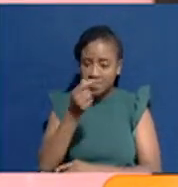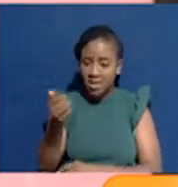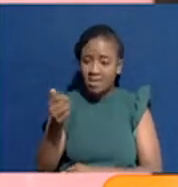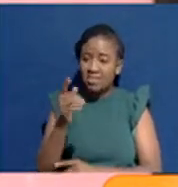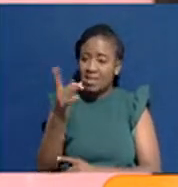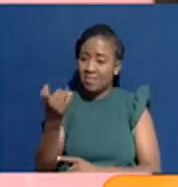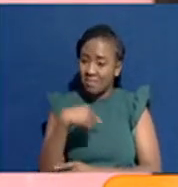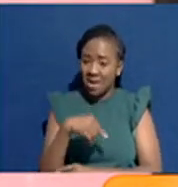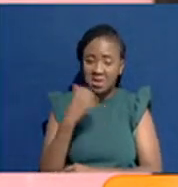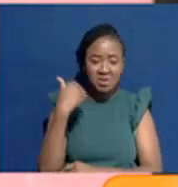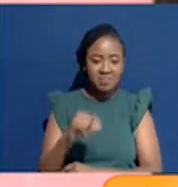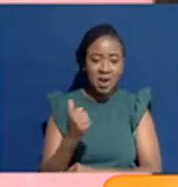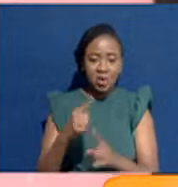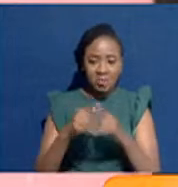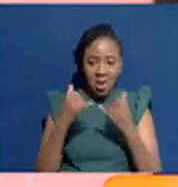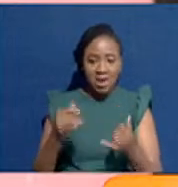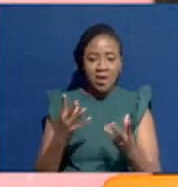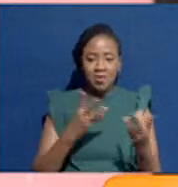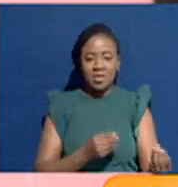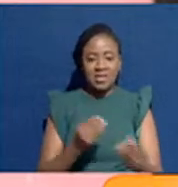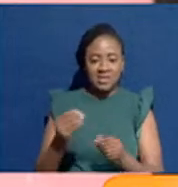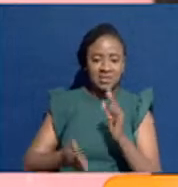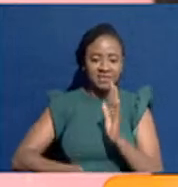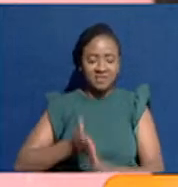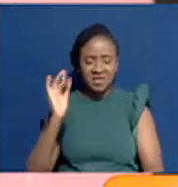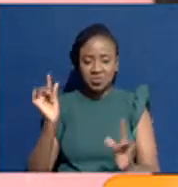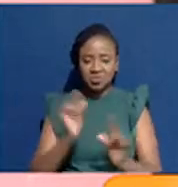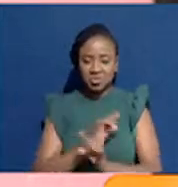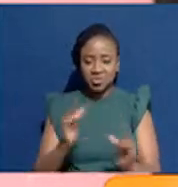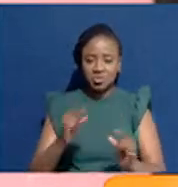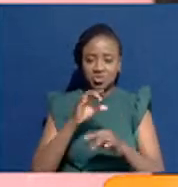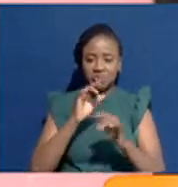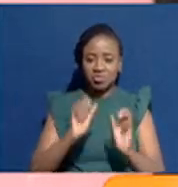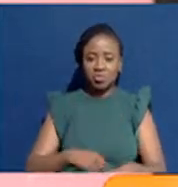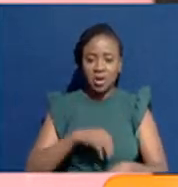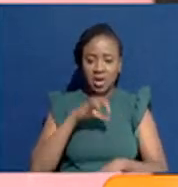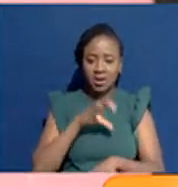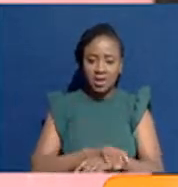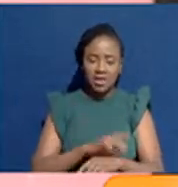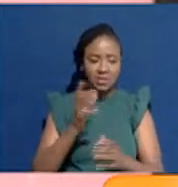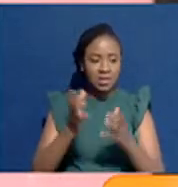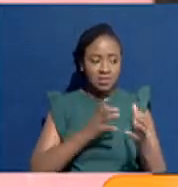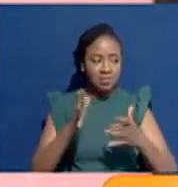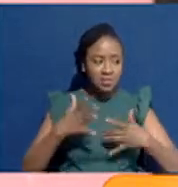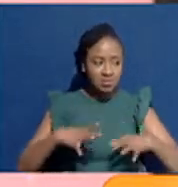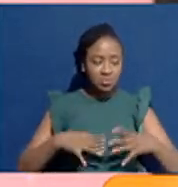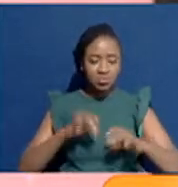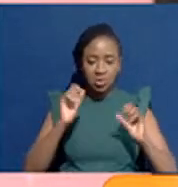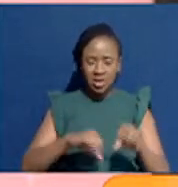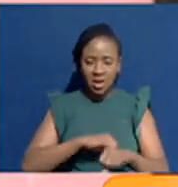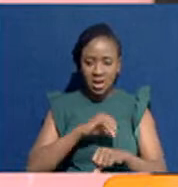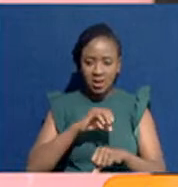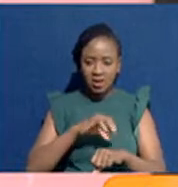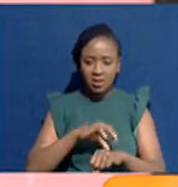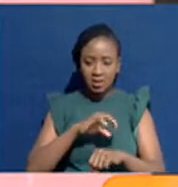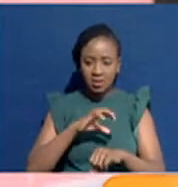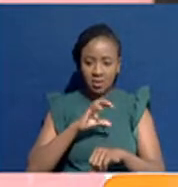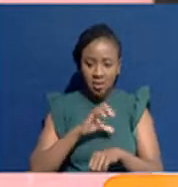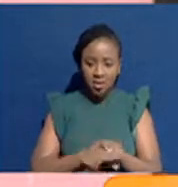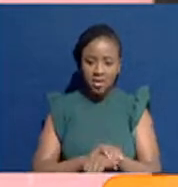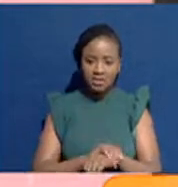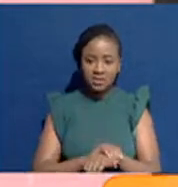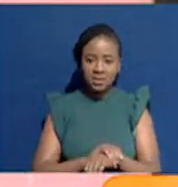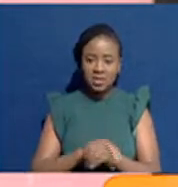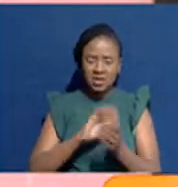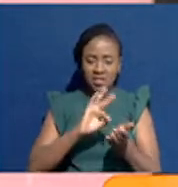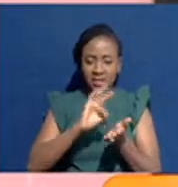The returns have now been established, so that it's much easier for traders to even make it in business to recover the